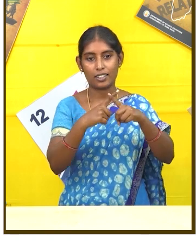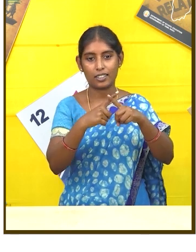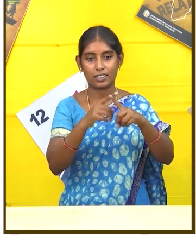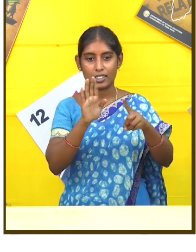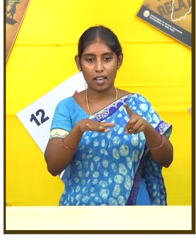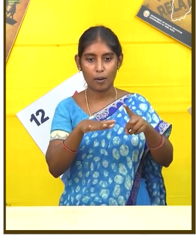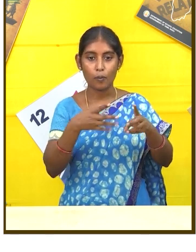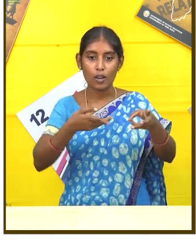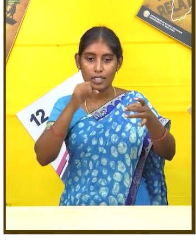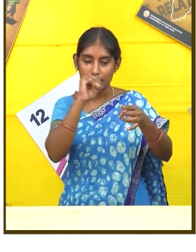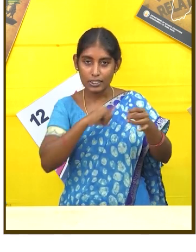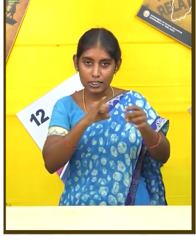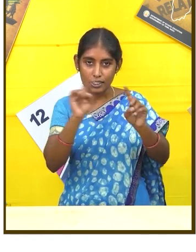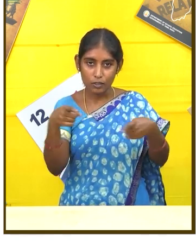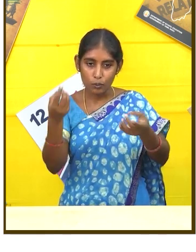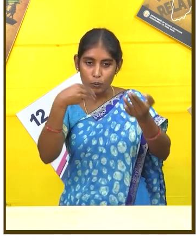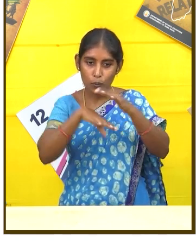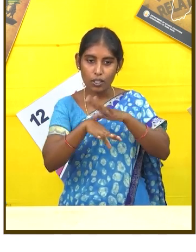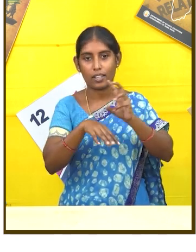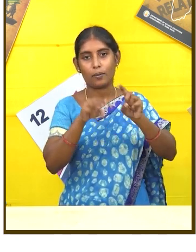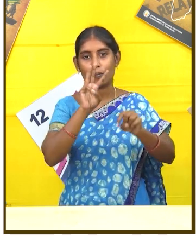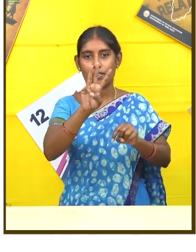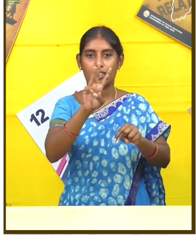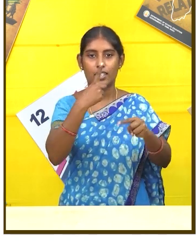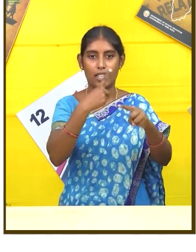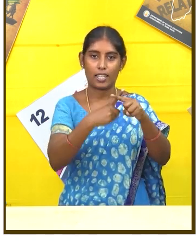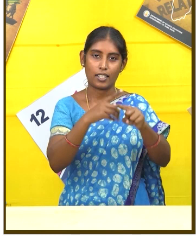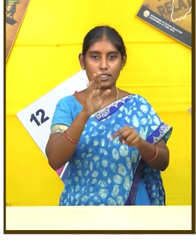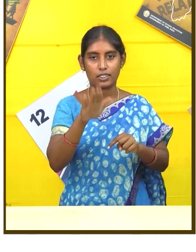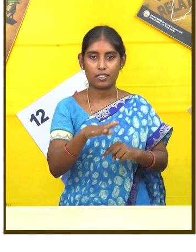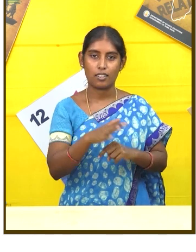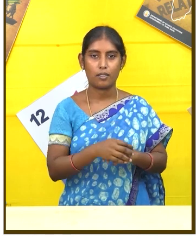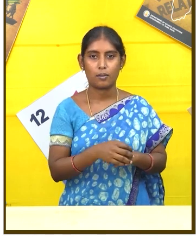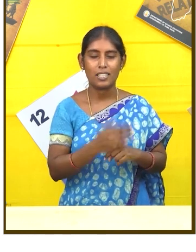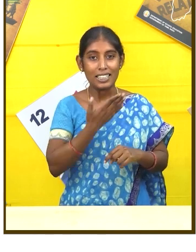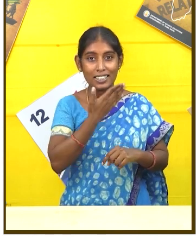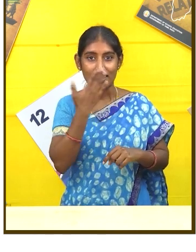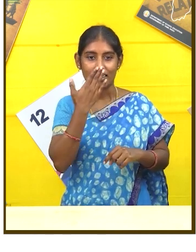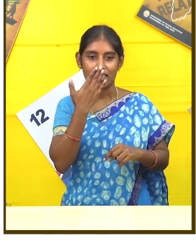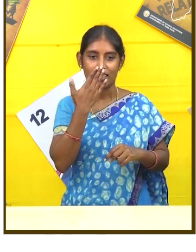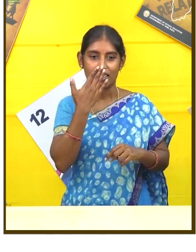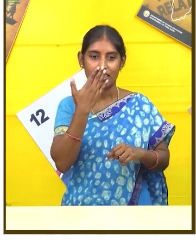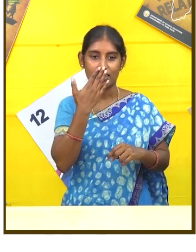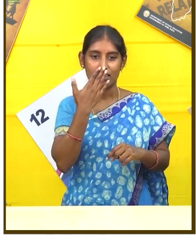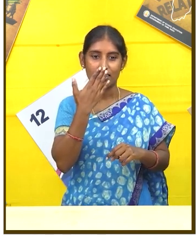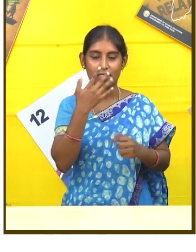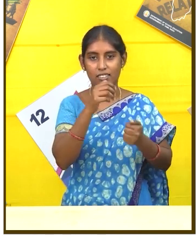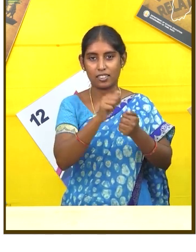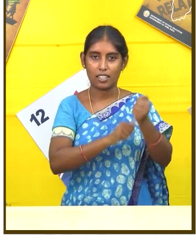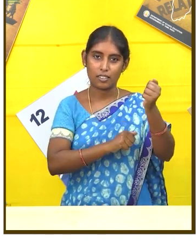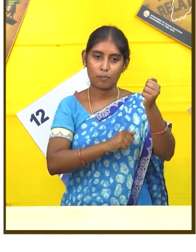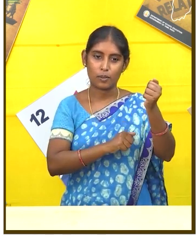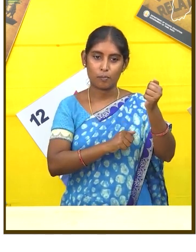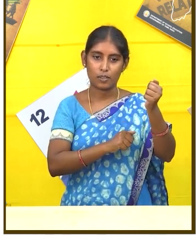no? Equation 4 contains the 3x, equation 6 contains 3x. So we have to